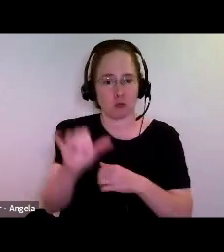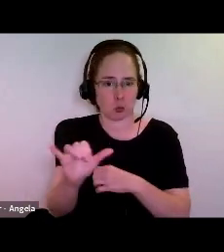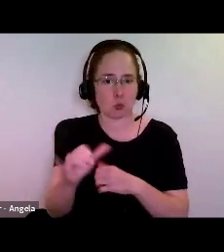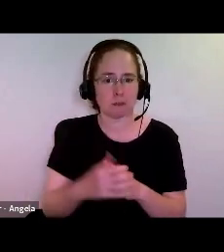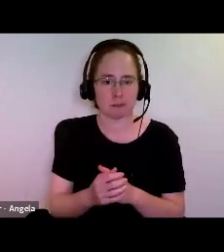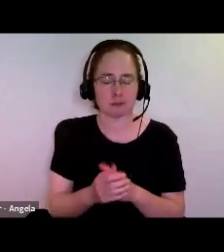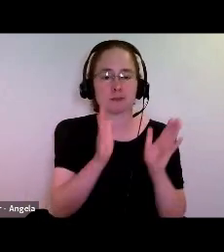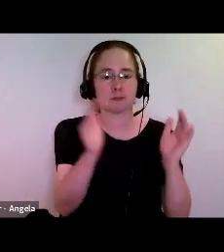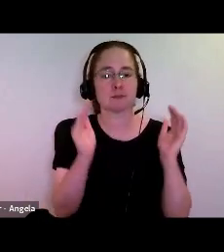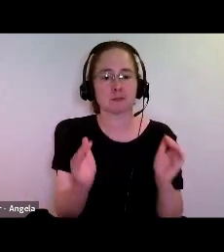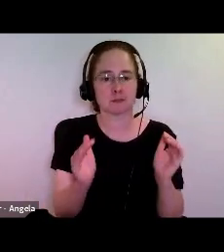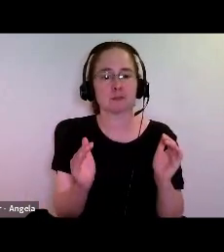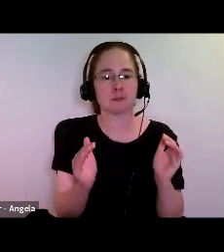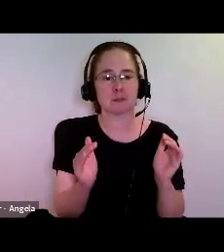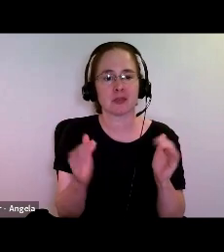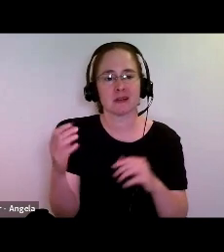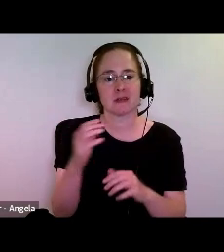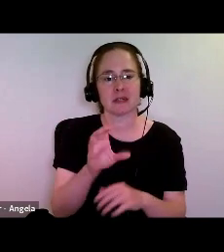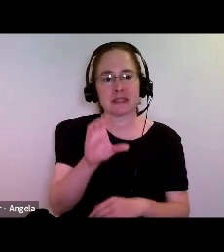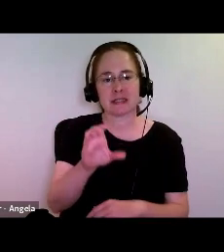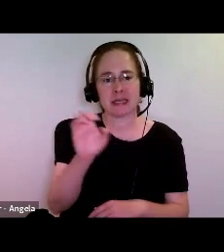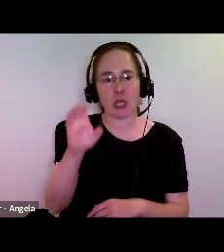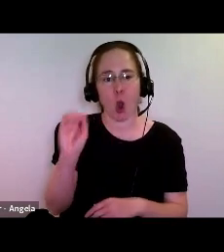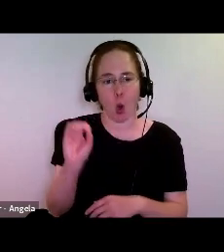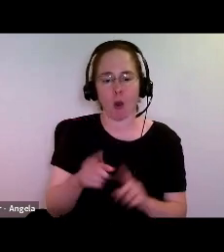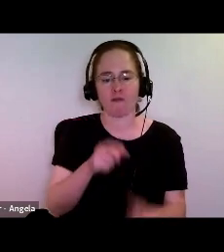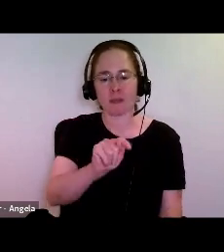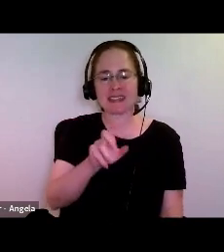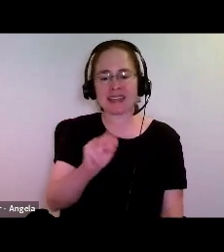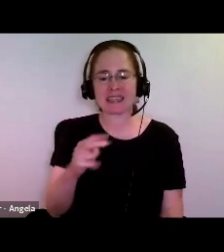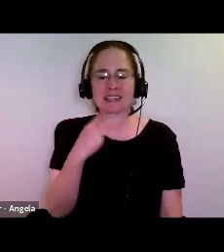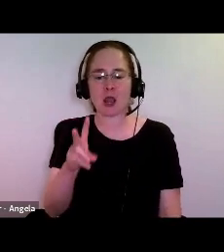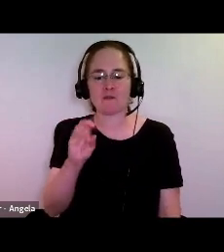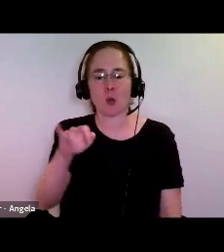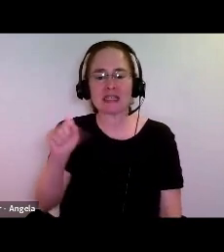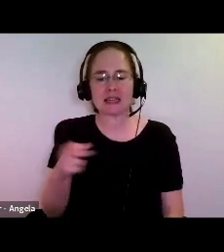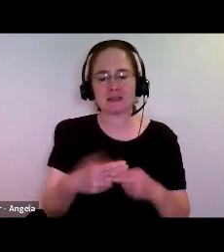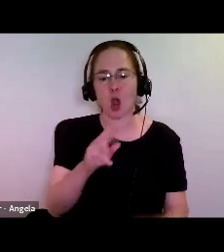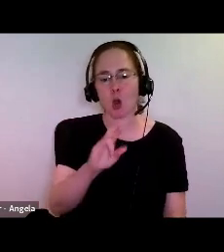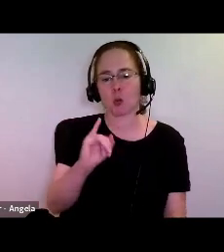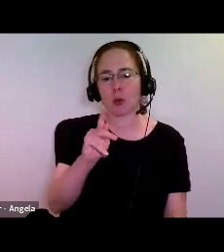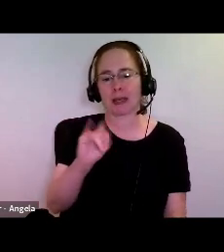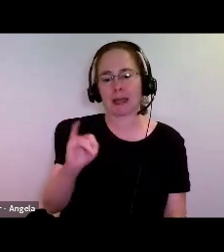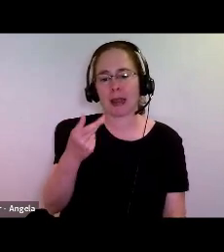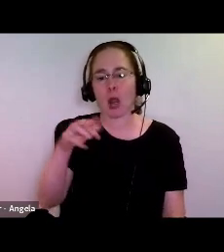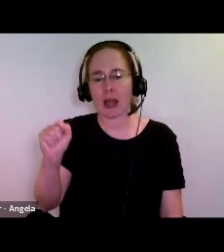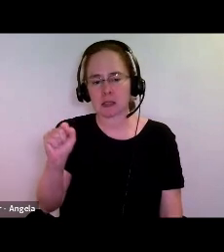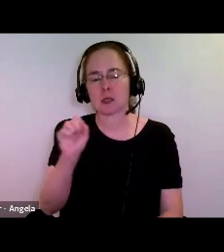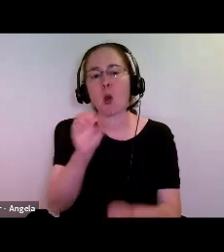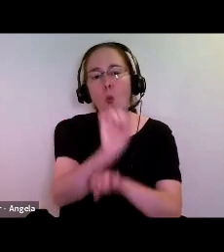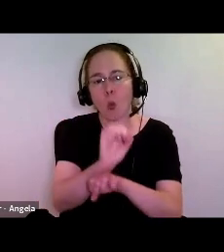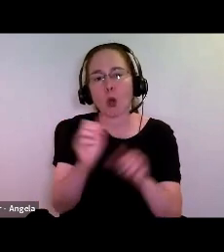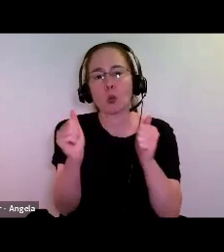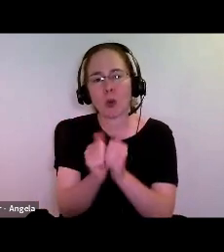well. Next, we'll hear from the Chief Executive Officer of Tennessee Voices, Ricky Harris, who has worked alongside Kyler